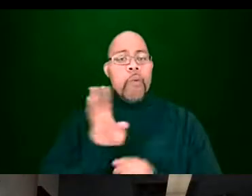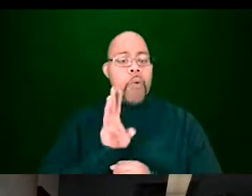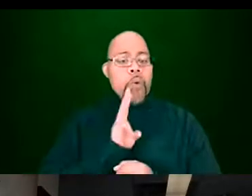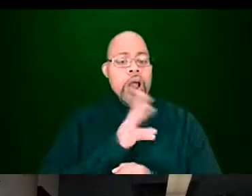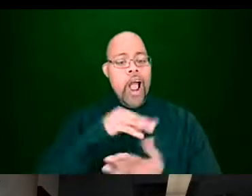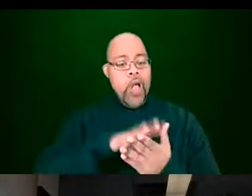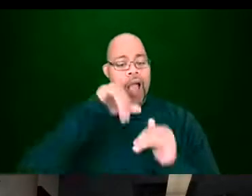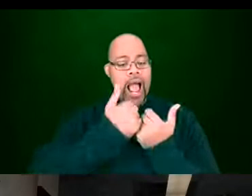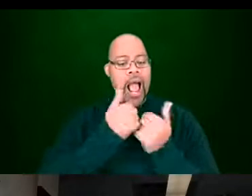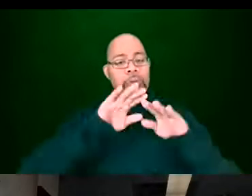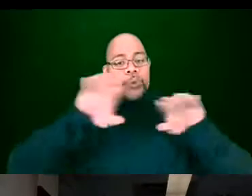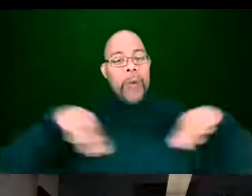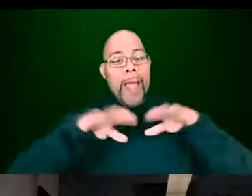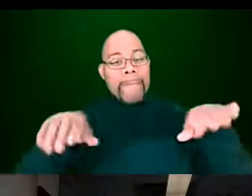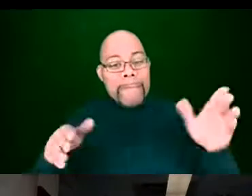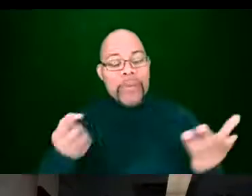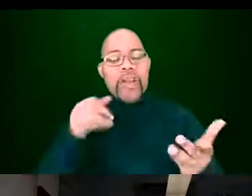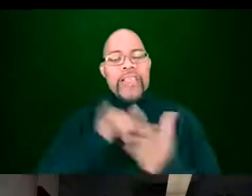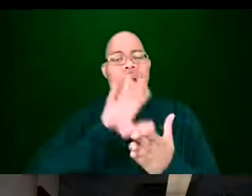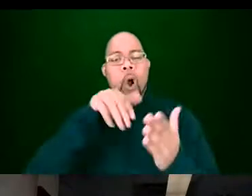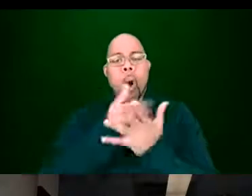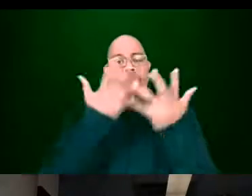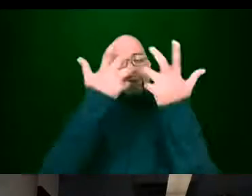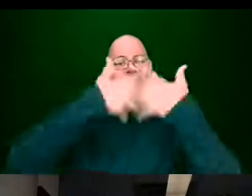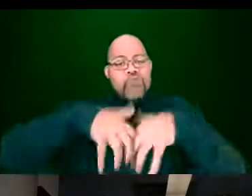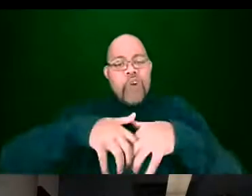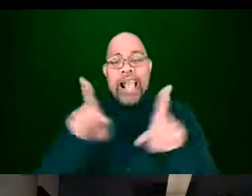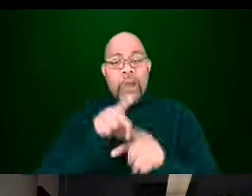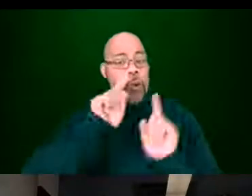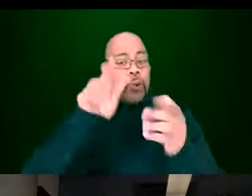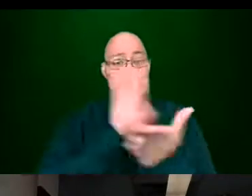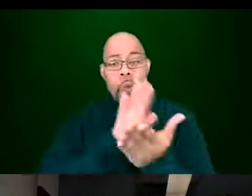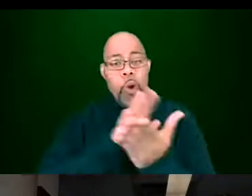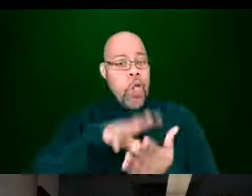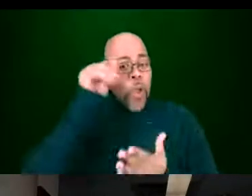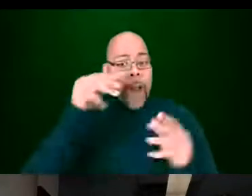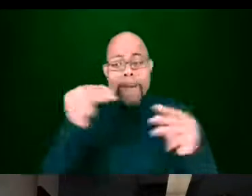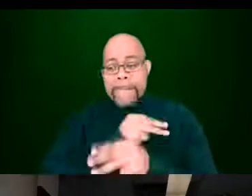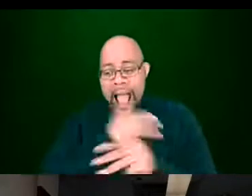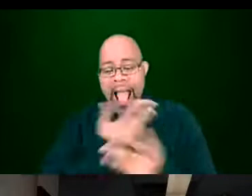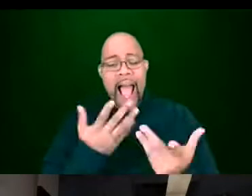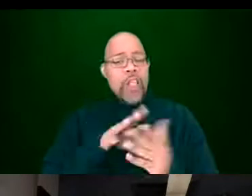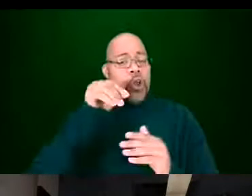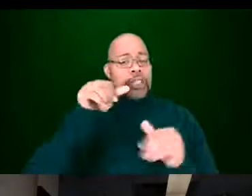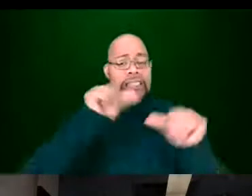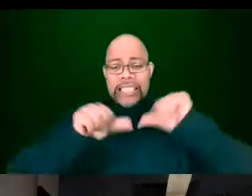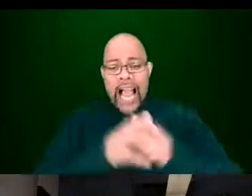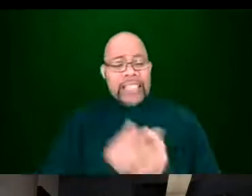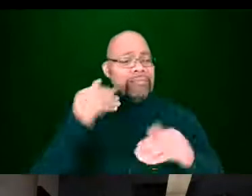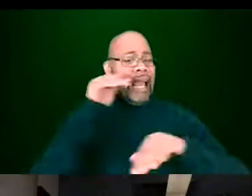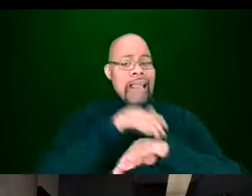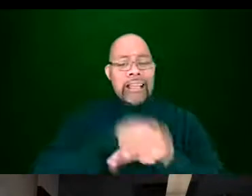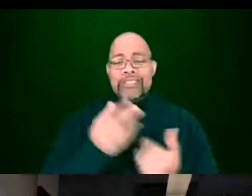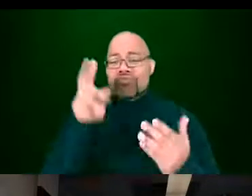I learned how to swim. So it kind of all worked out. Just like you go to school to learn math and science and English